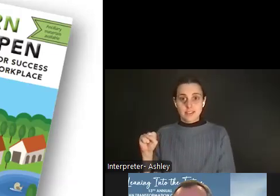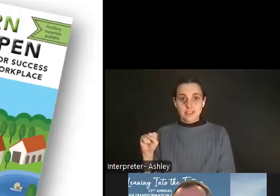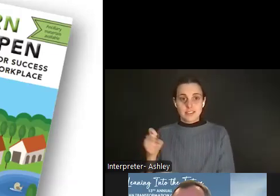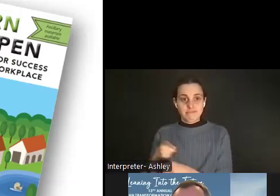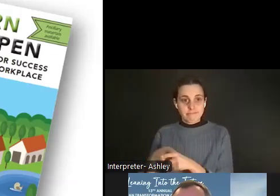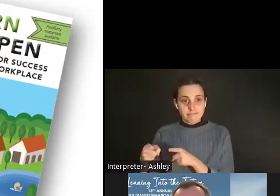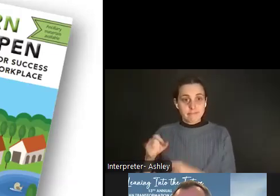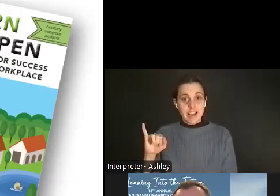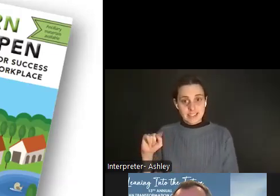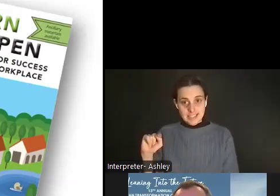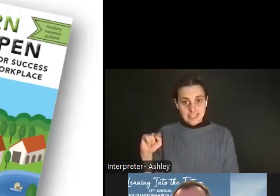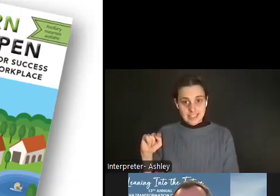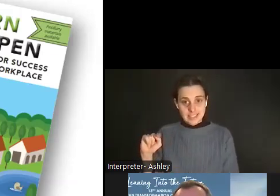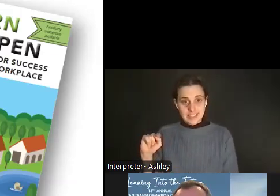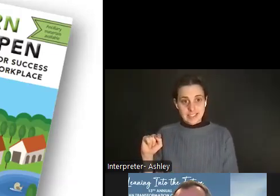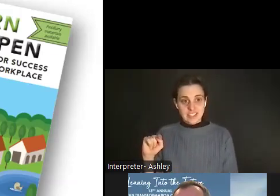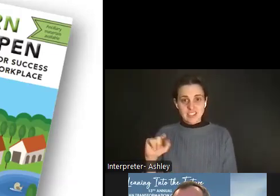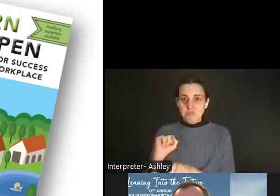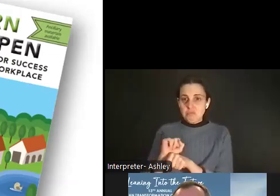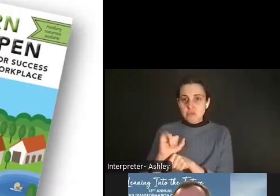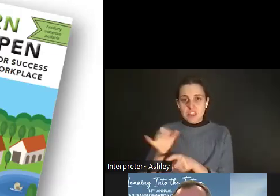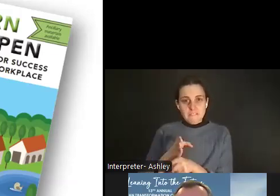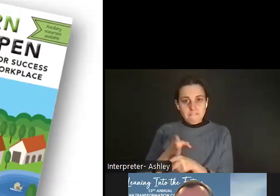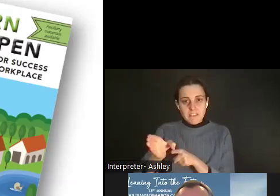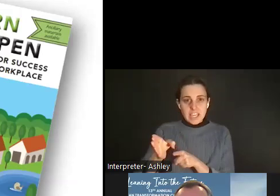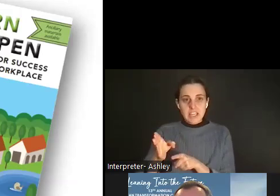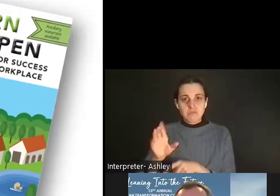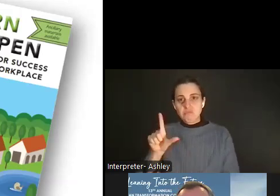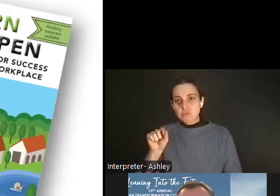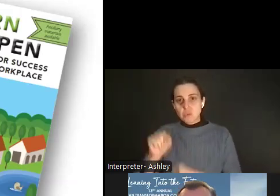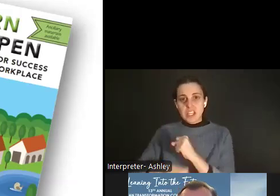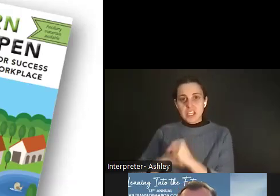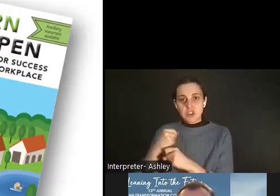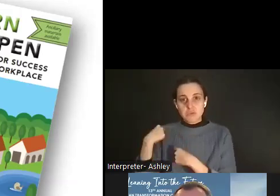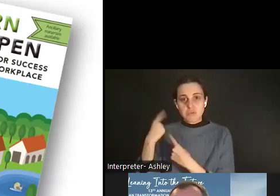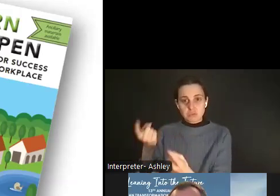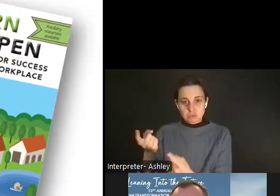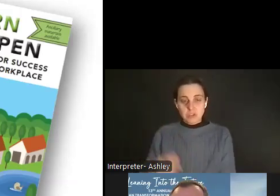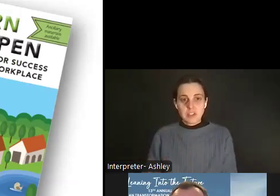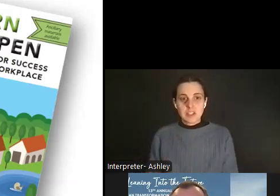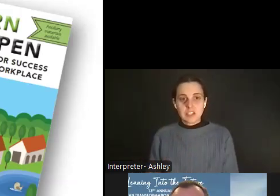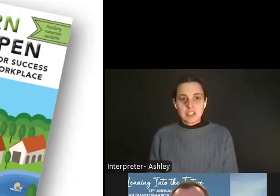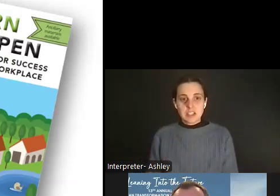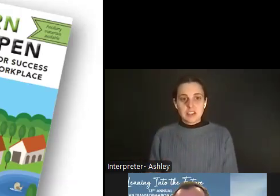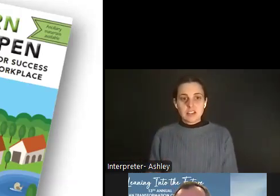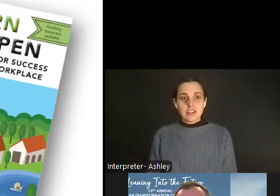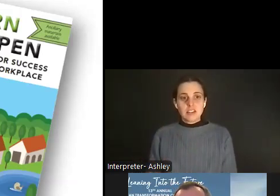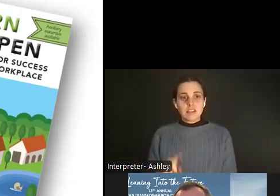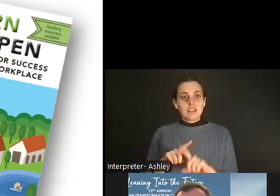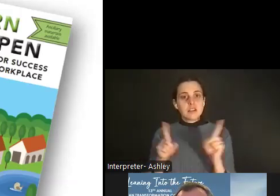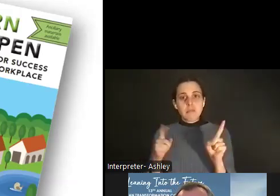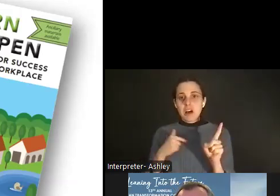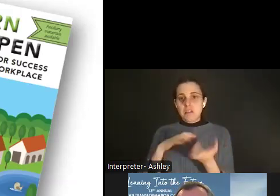almost 2 decades now. Serve as a lean sensei and also develop keen interest in other frameworks such